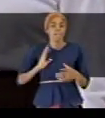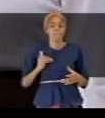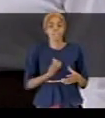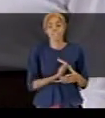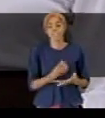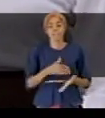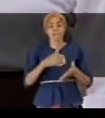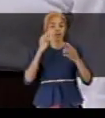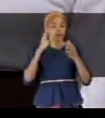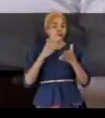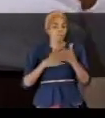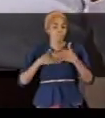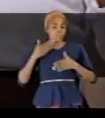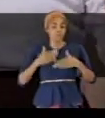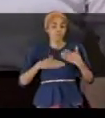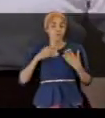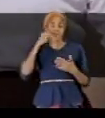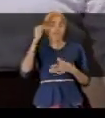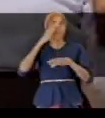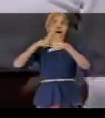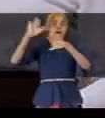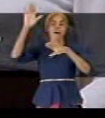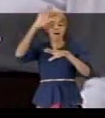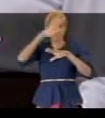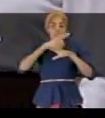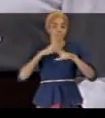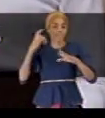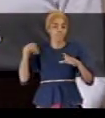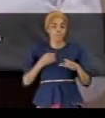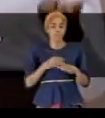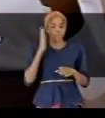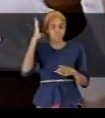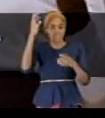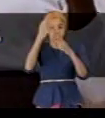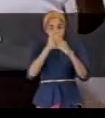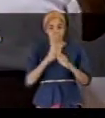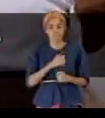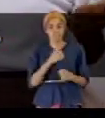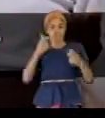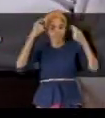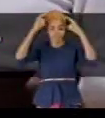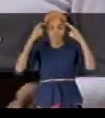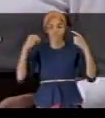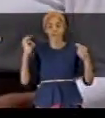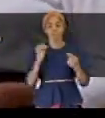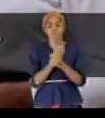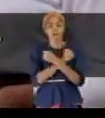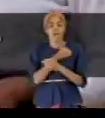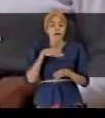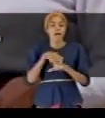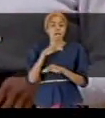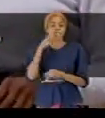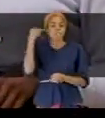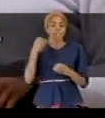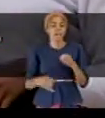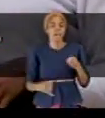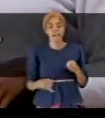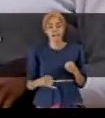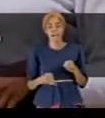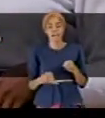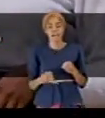past. In a happy home above, we'll receive a crown of gold at the